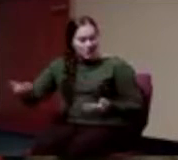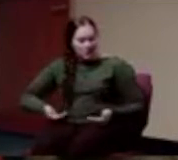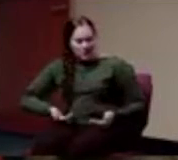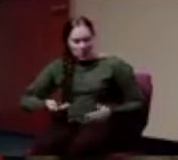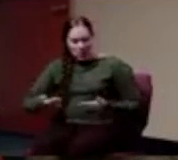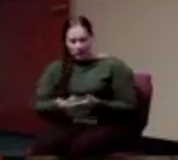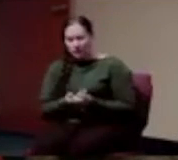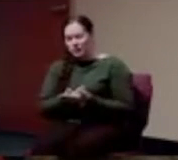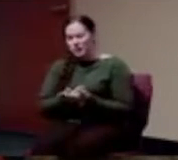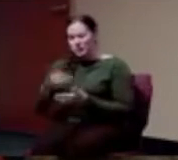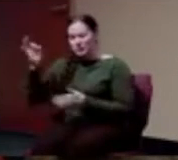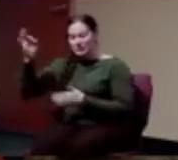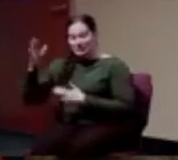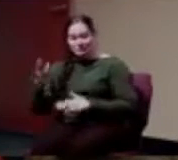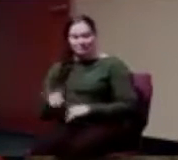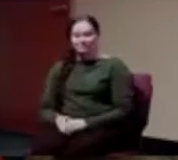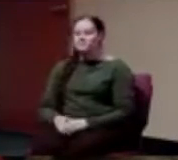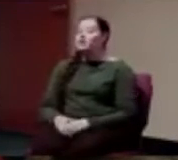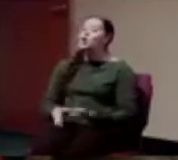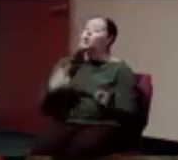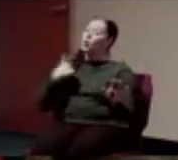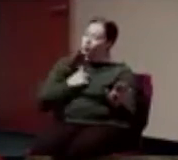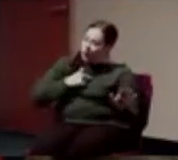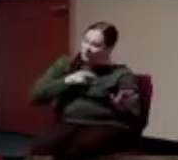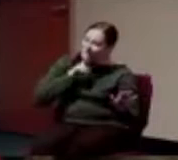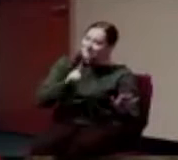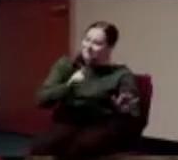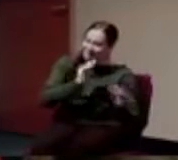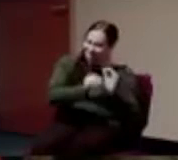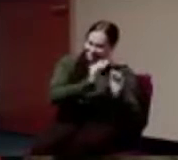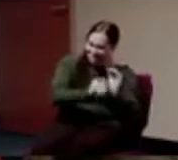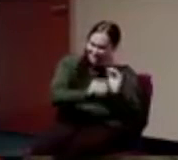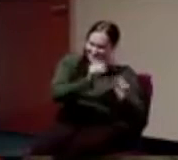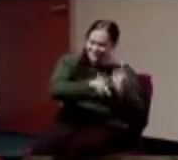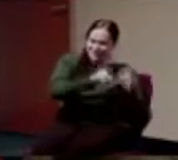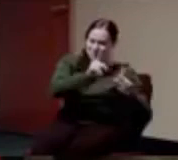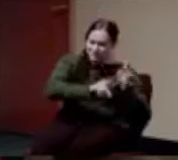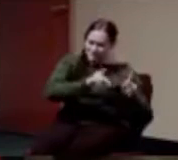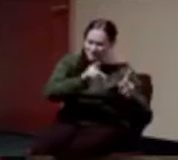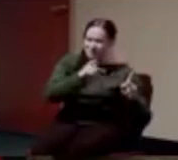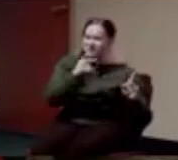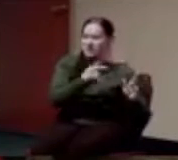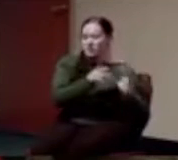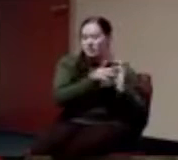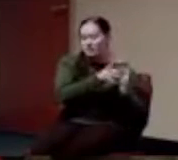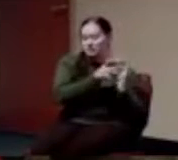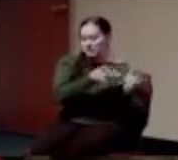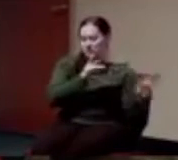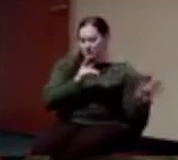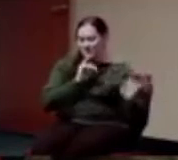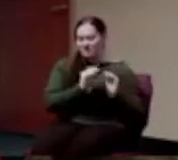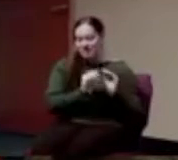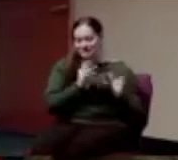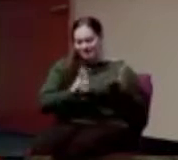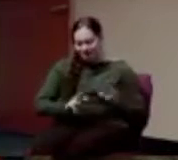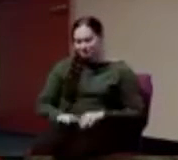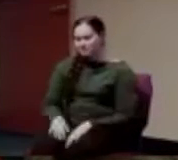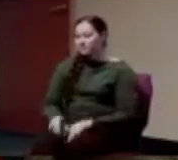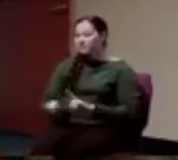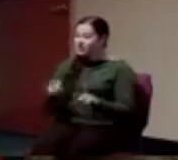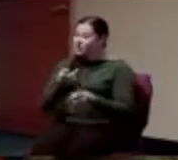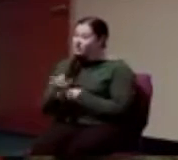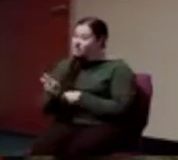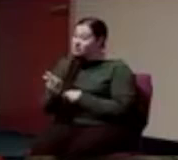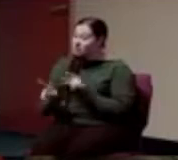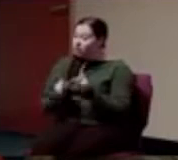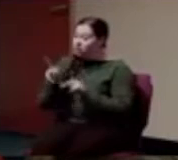But there's difficult people out there in the world, right? There are difficult people. And look, what did us in was the matching